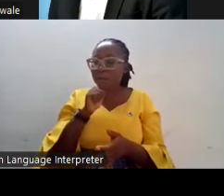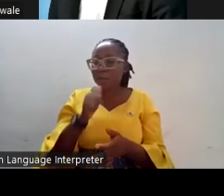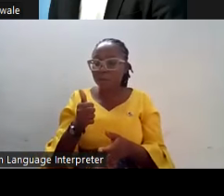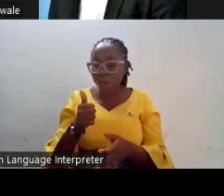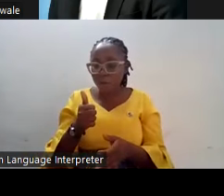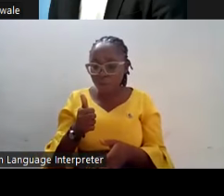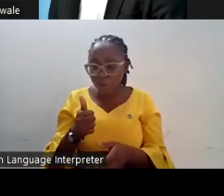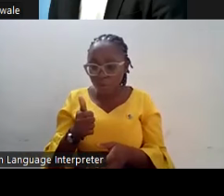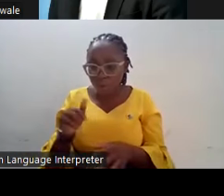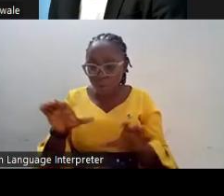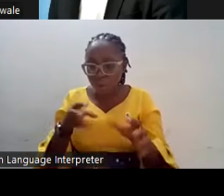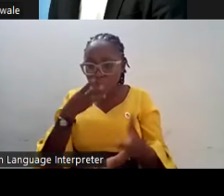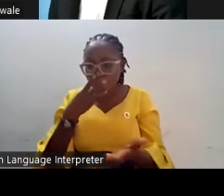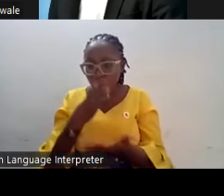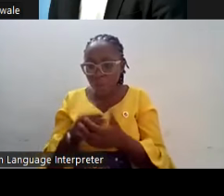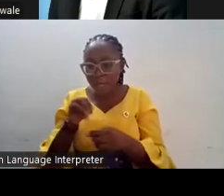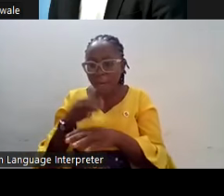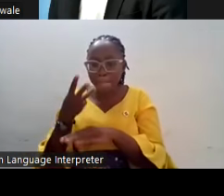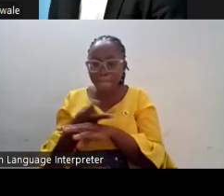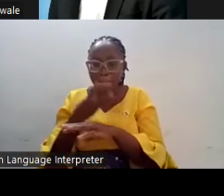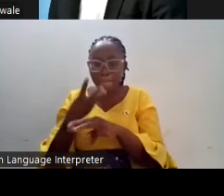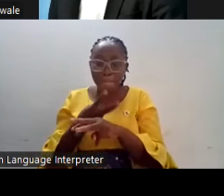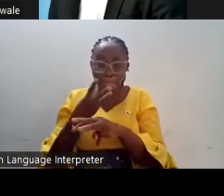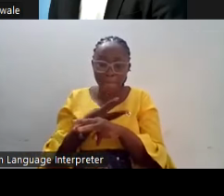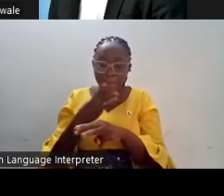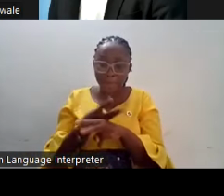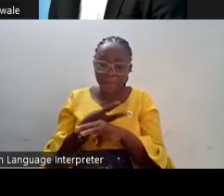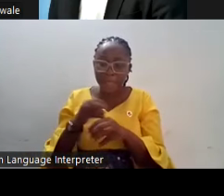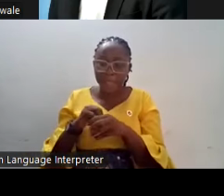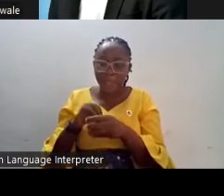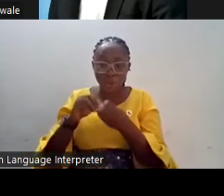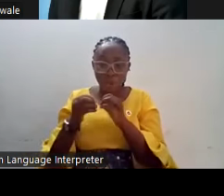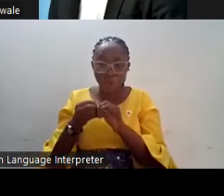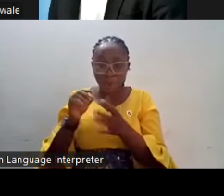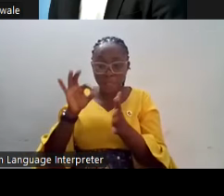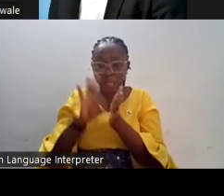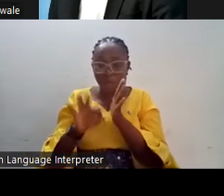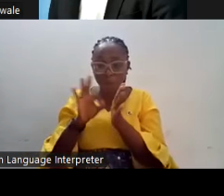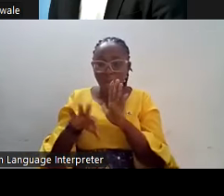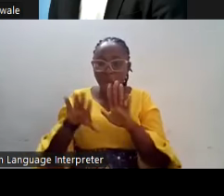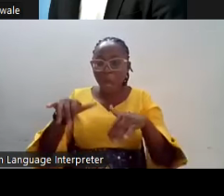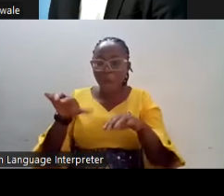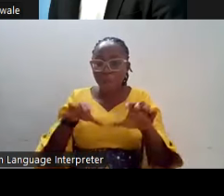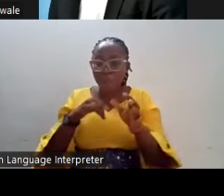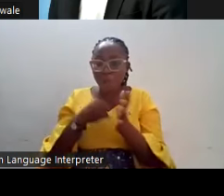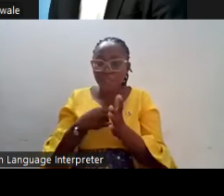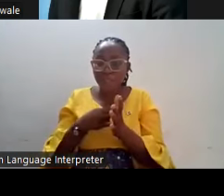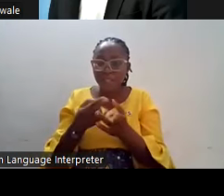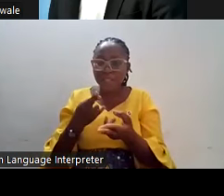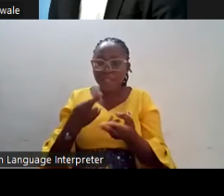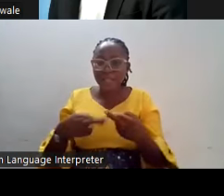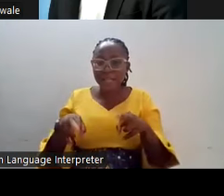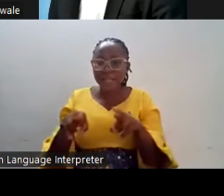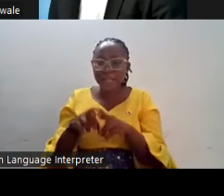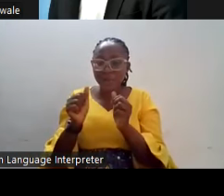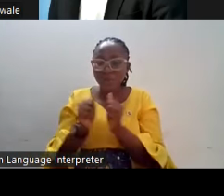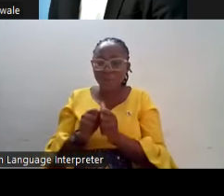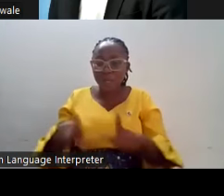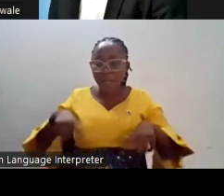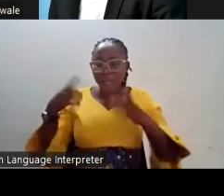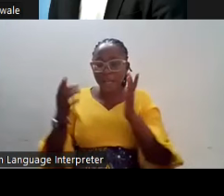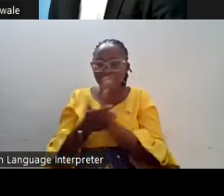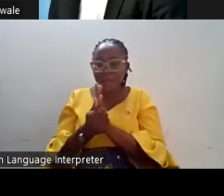doing well in math, right? In numbers, they can't additions. How does it relate to their life skills? Why is